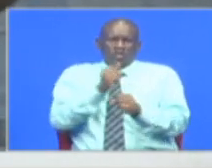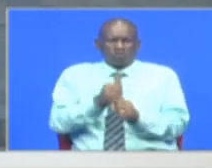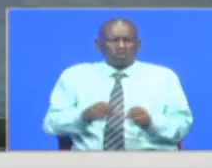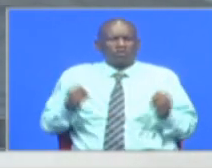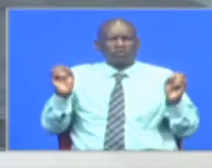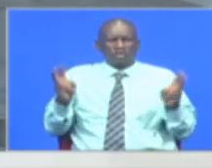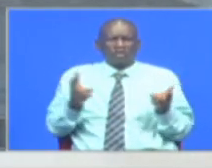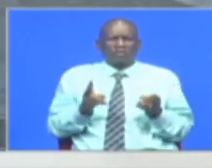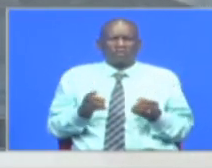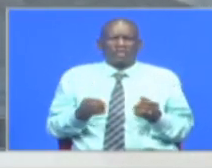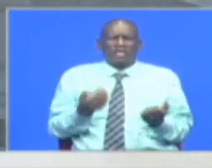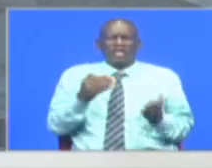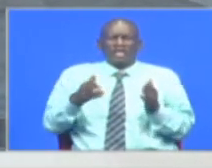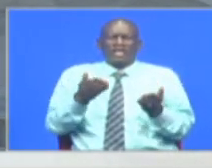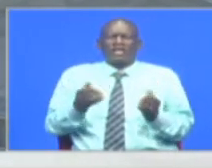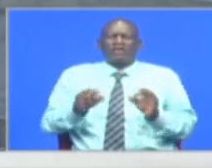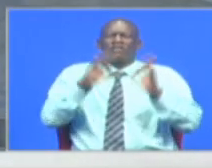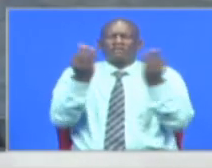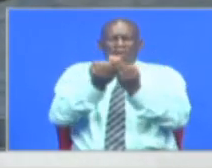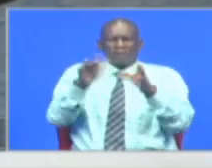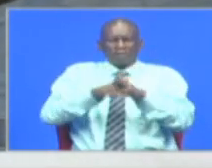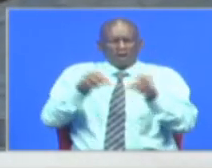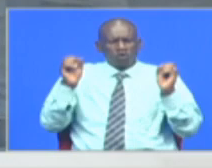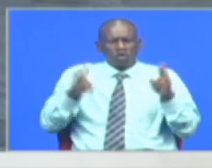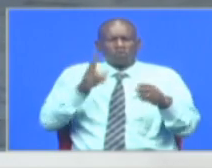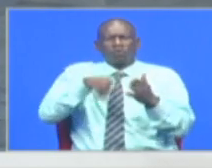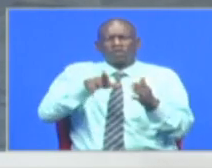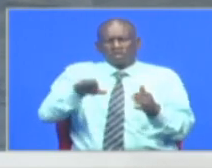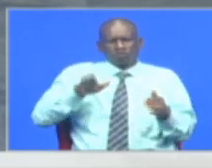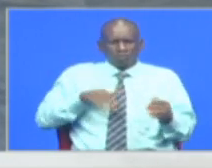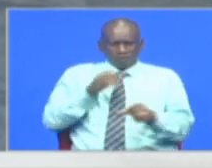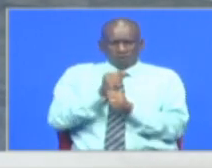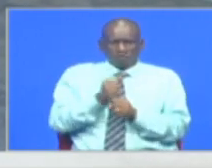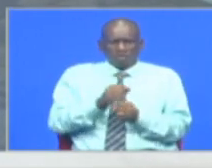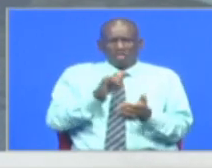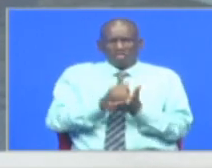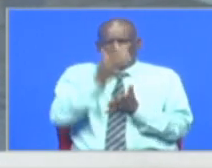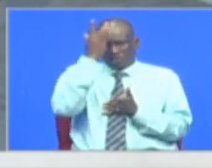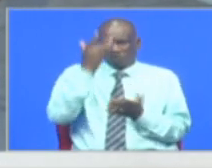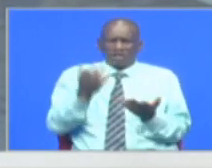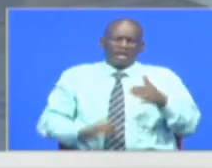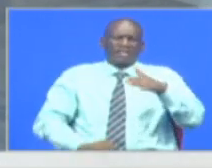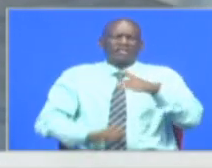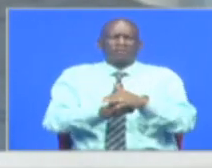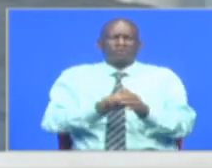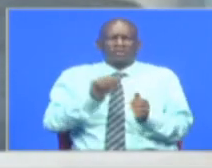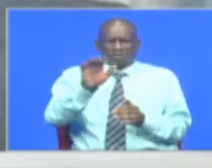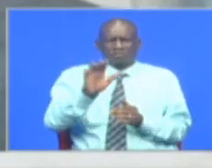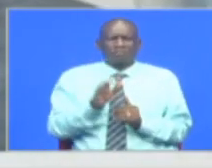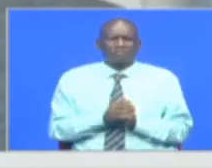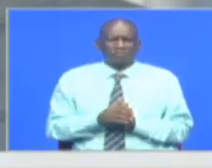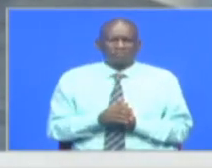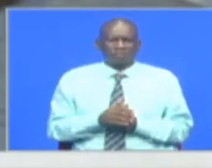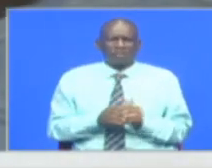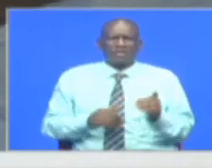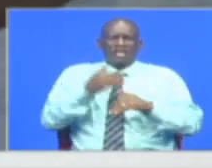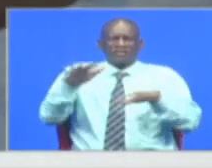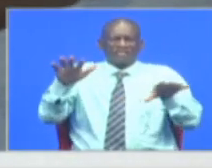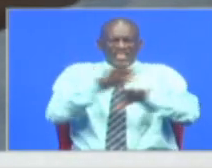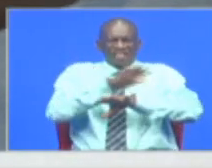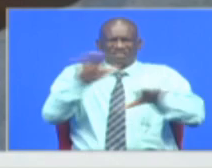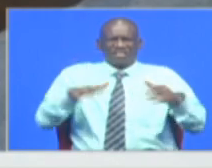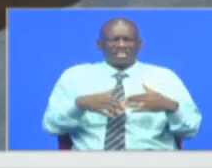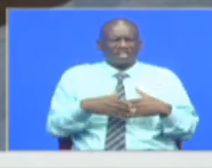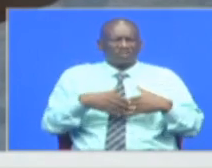Everyone, like our families, are okay with it, so that's why I'm very supportive. All right. Yeah. After everything went kind